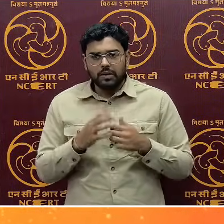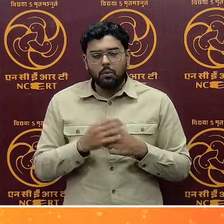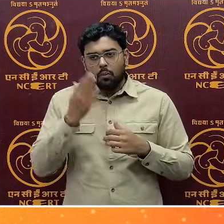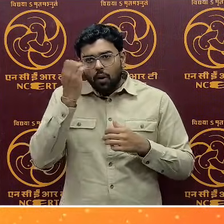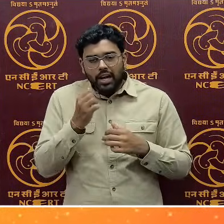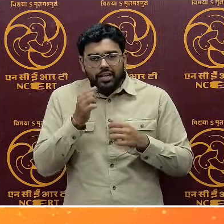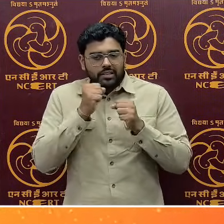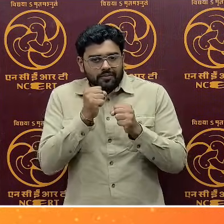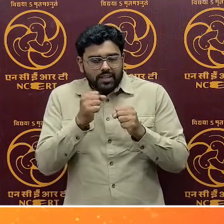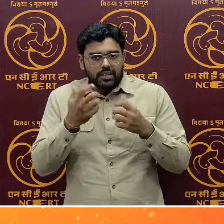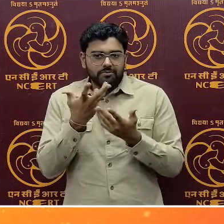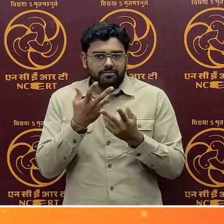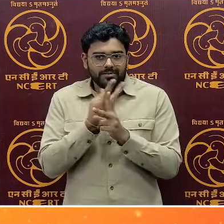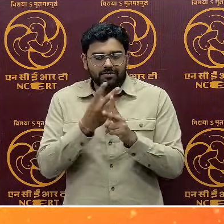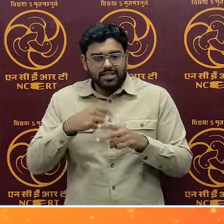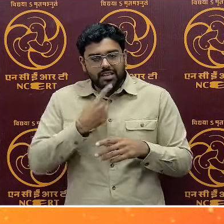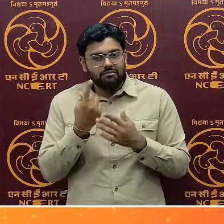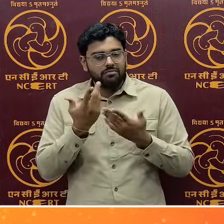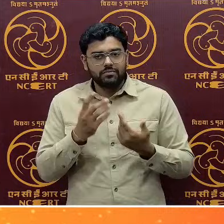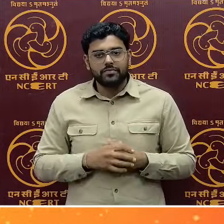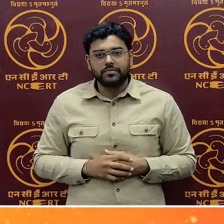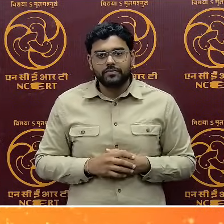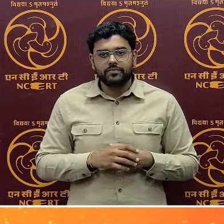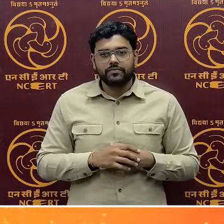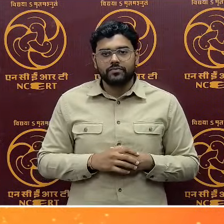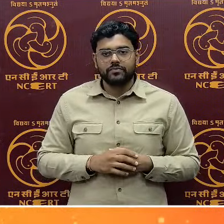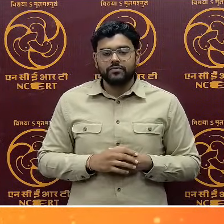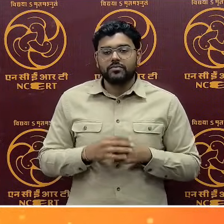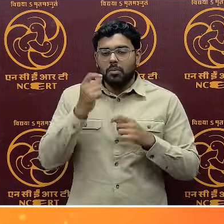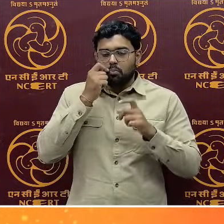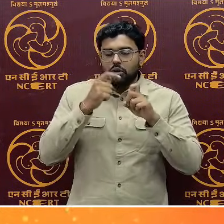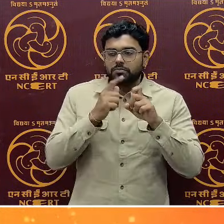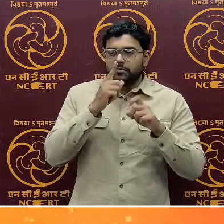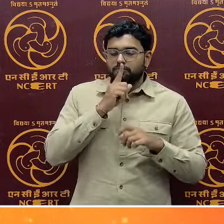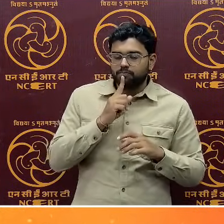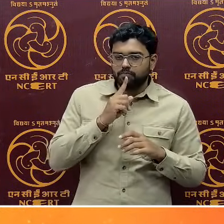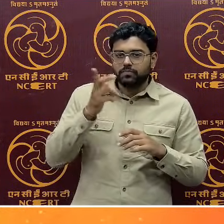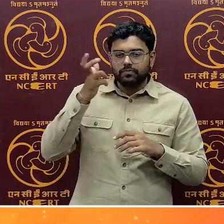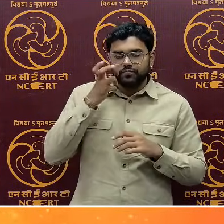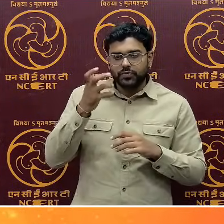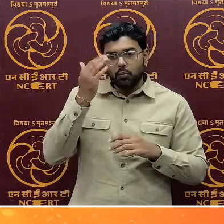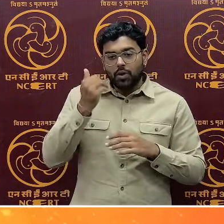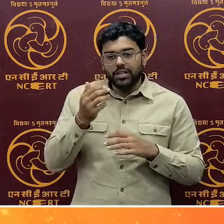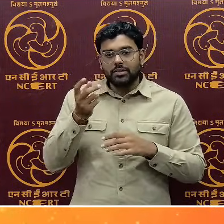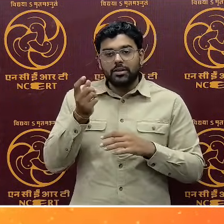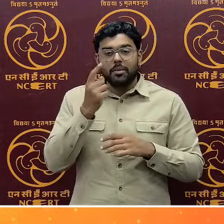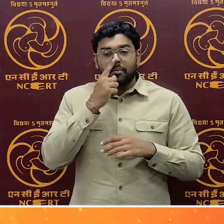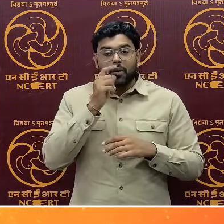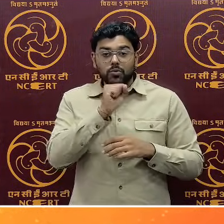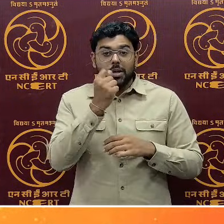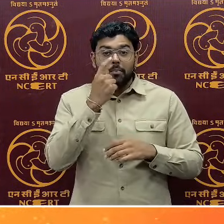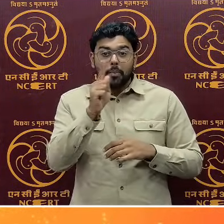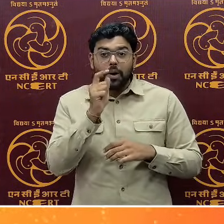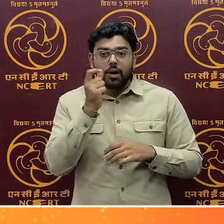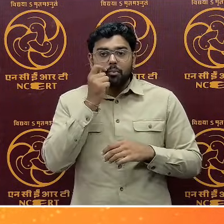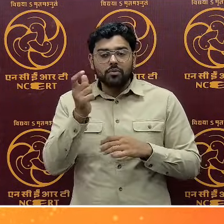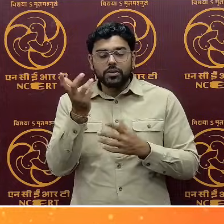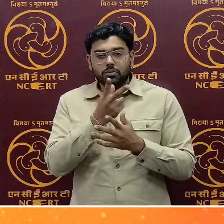couldn't solve this case on his own. So, he was listening because they were discussing the case for his